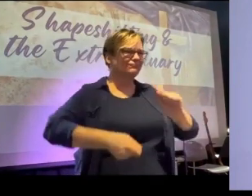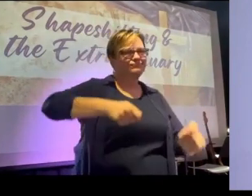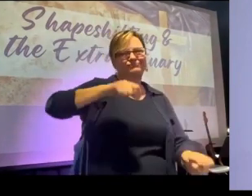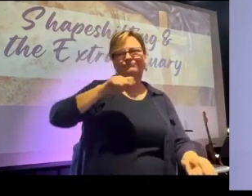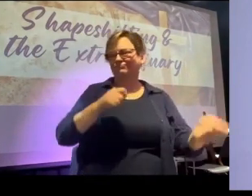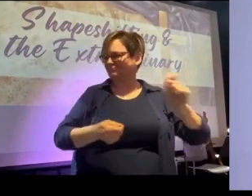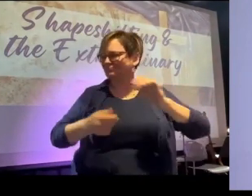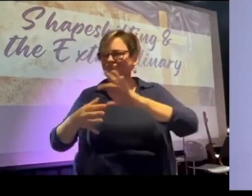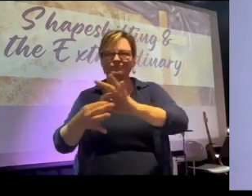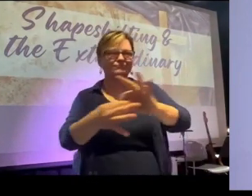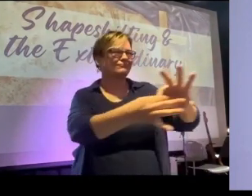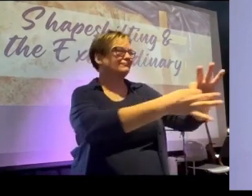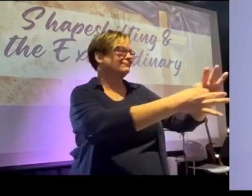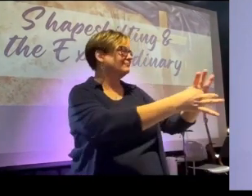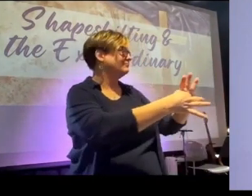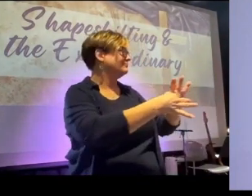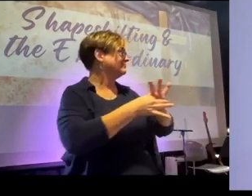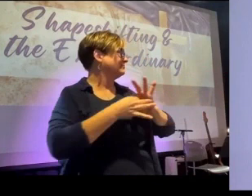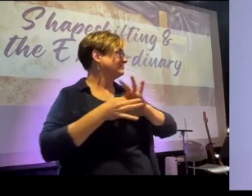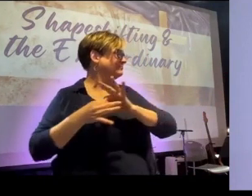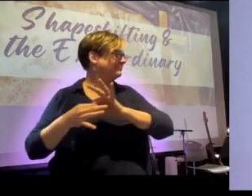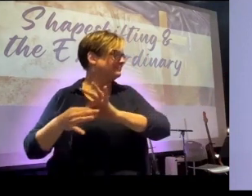Connecting.